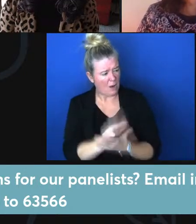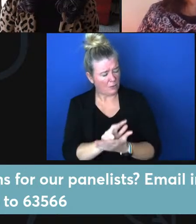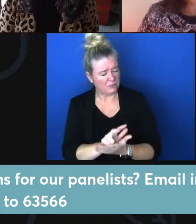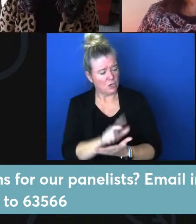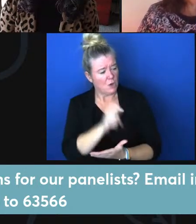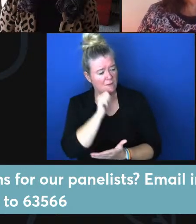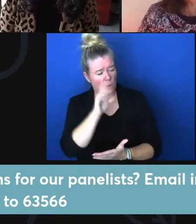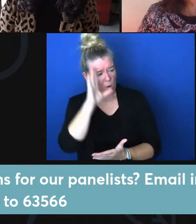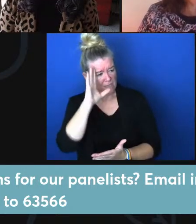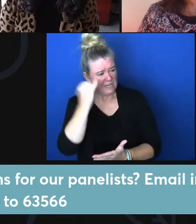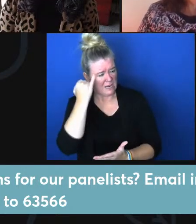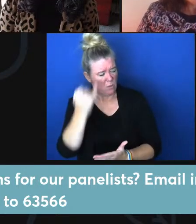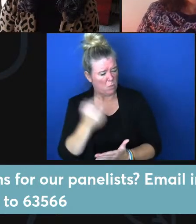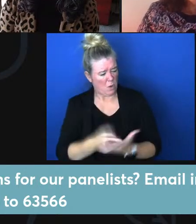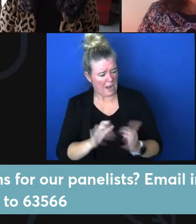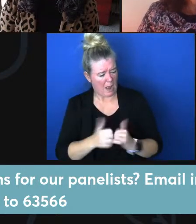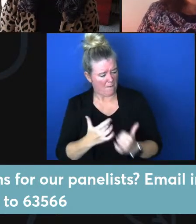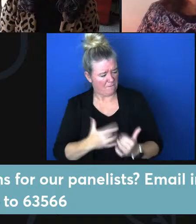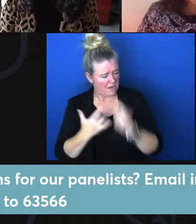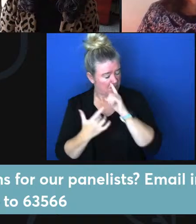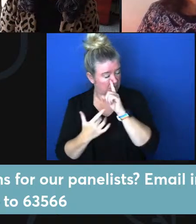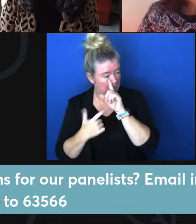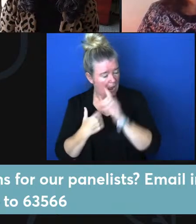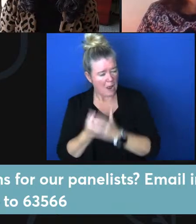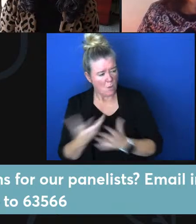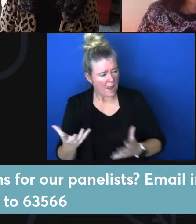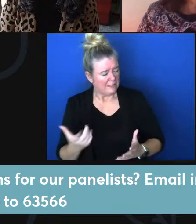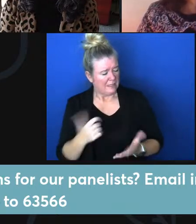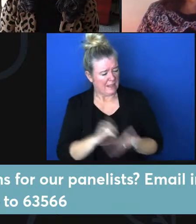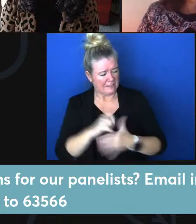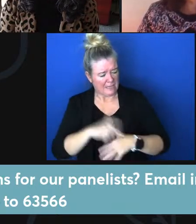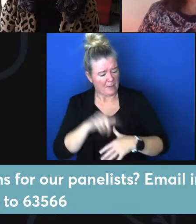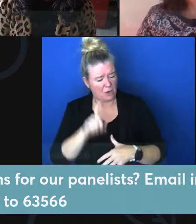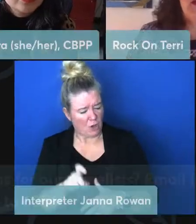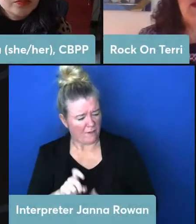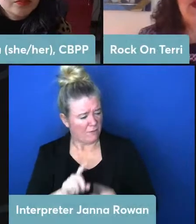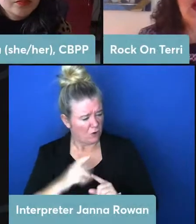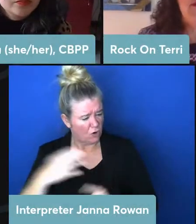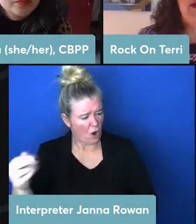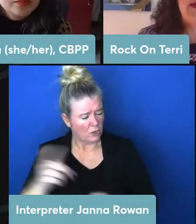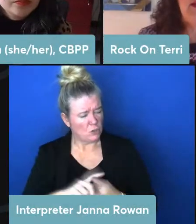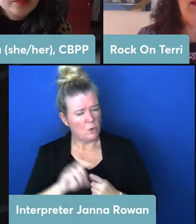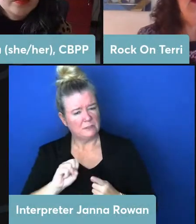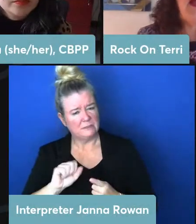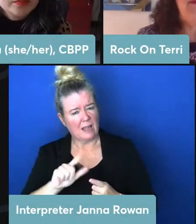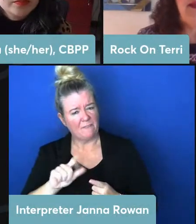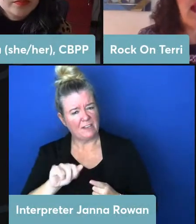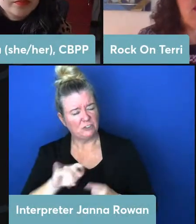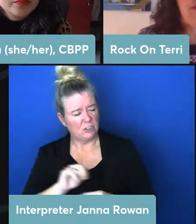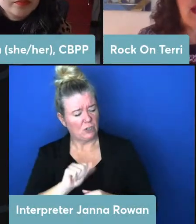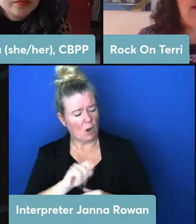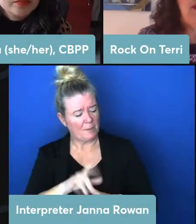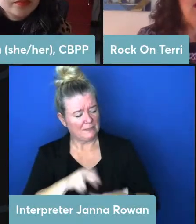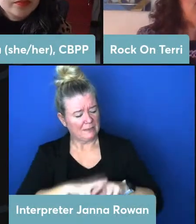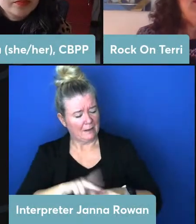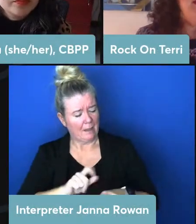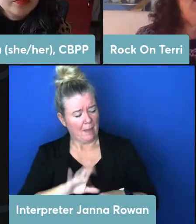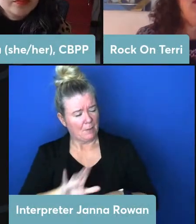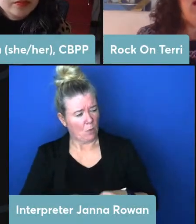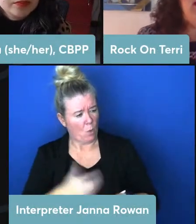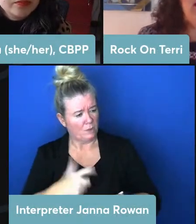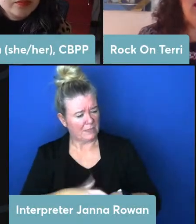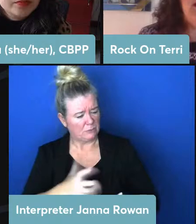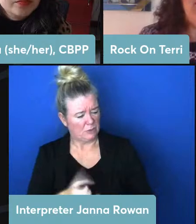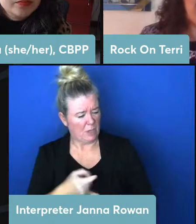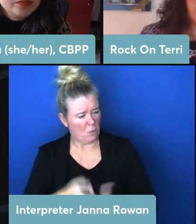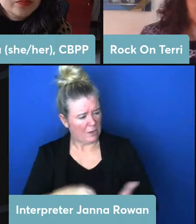no idea what it's like to, you know, I could have just gone to Salvation Army and sat in their lobby that whole time to get